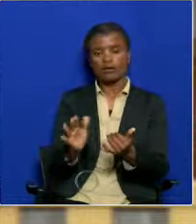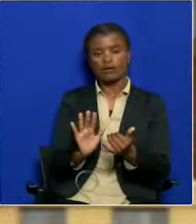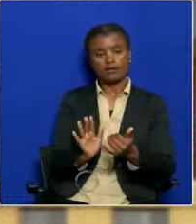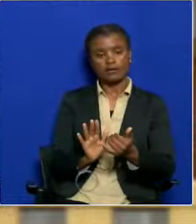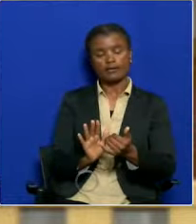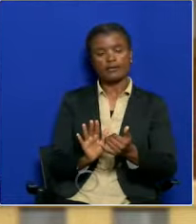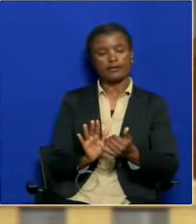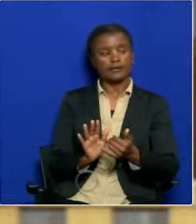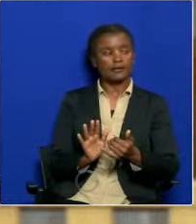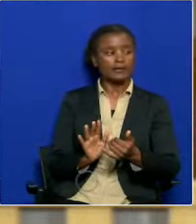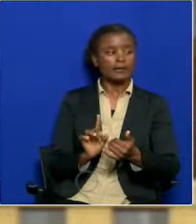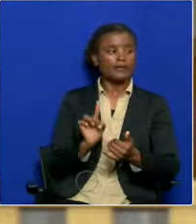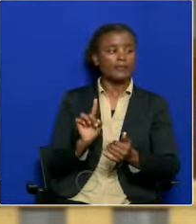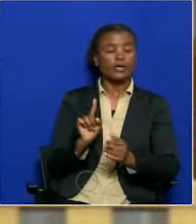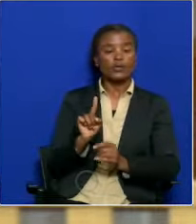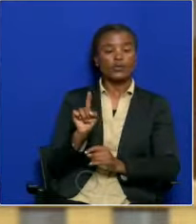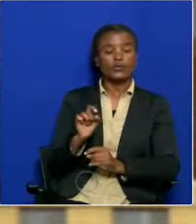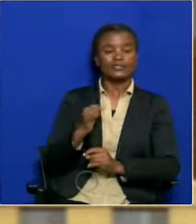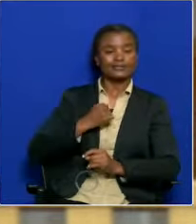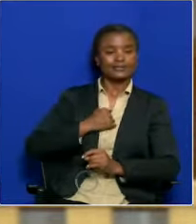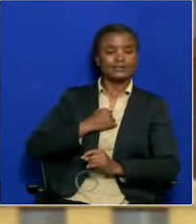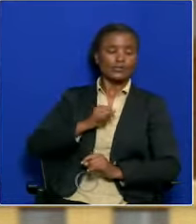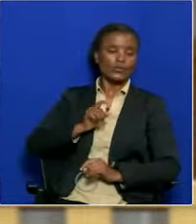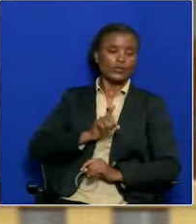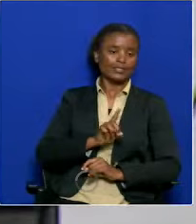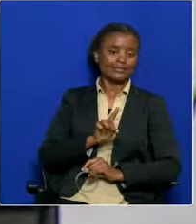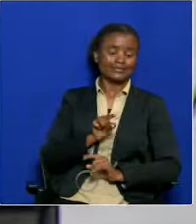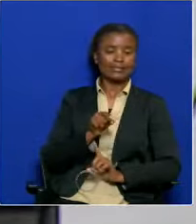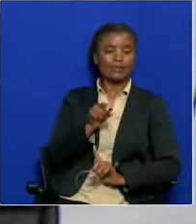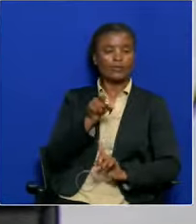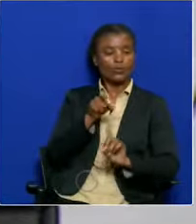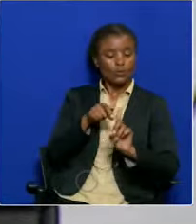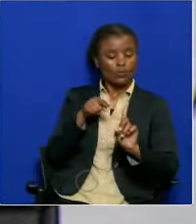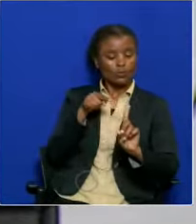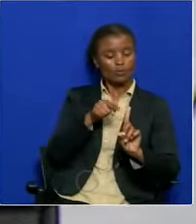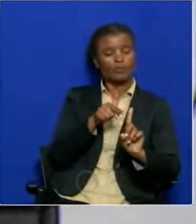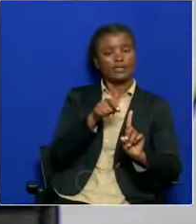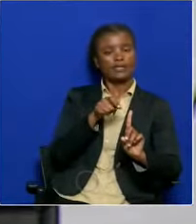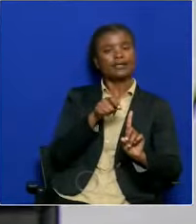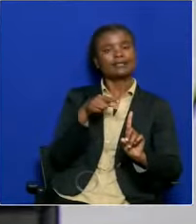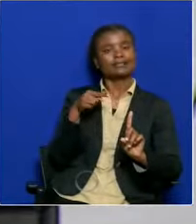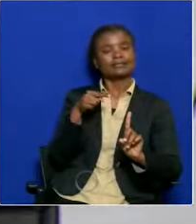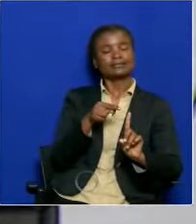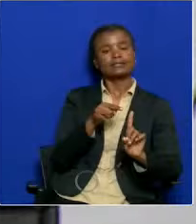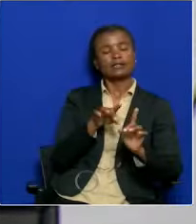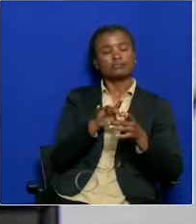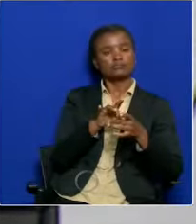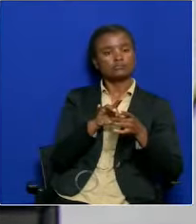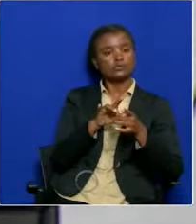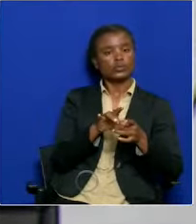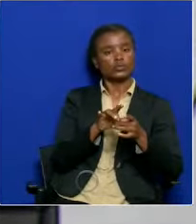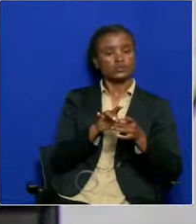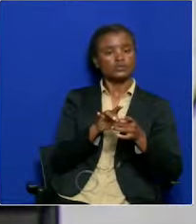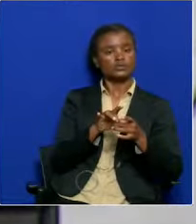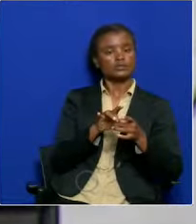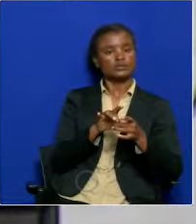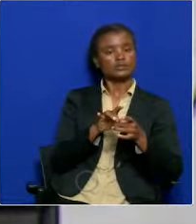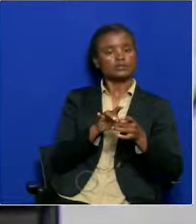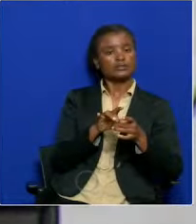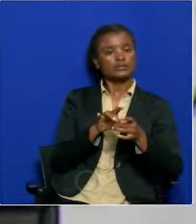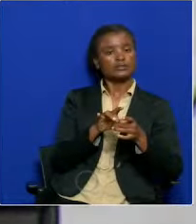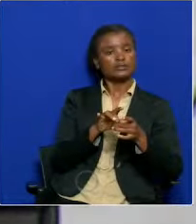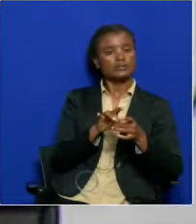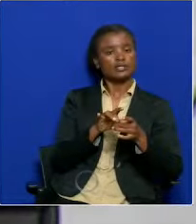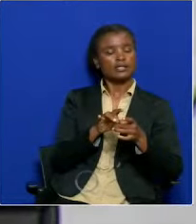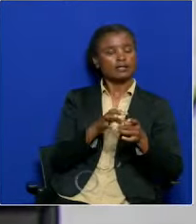My question is, this one person that you have a close relationship with, or more than, if it makes you